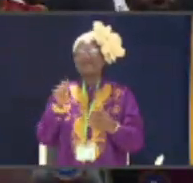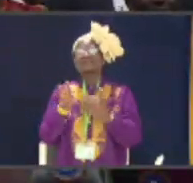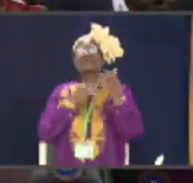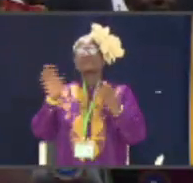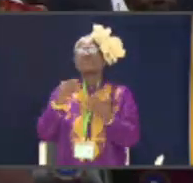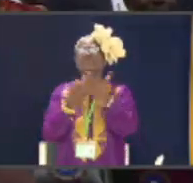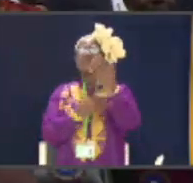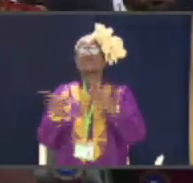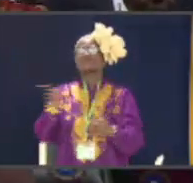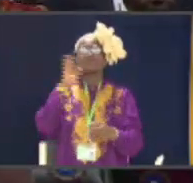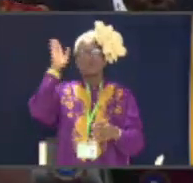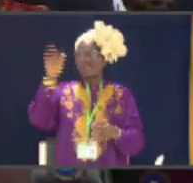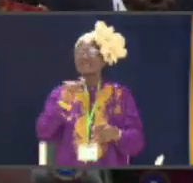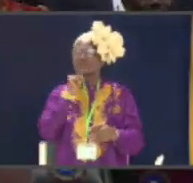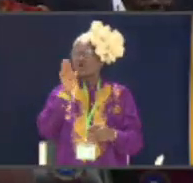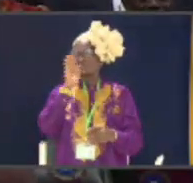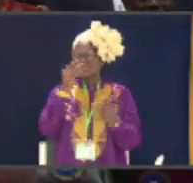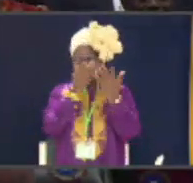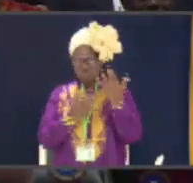Ẹ ò ní rógun ìbànújẹ́ o.